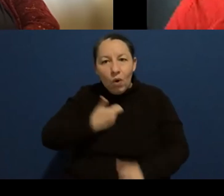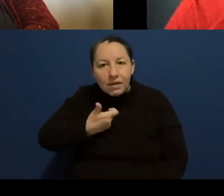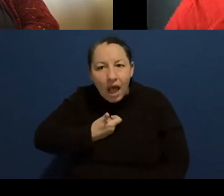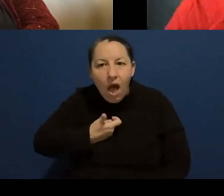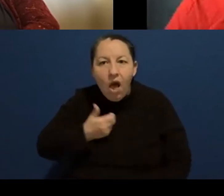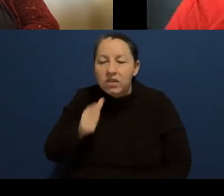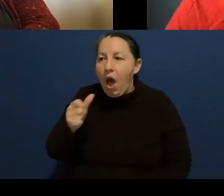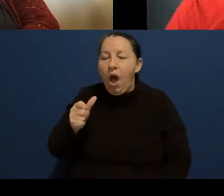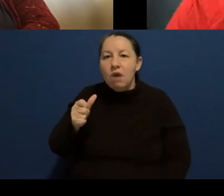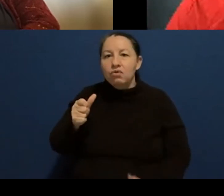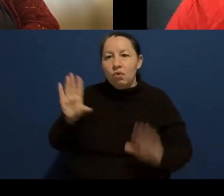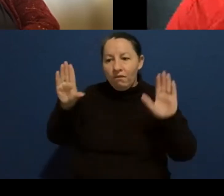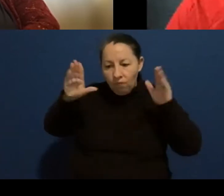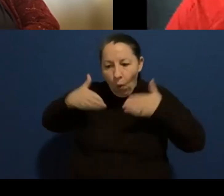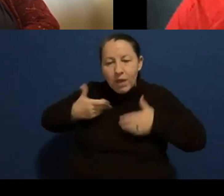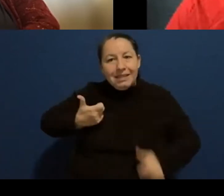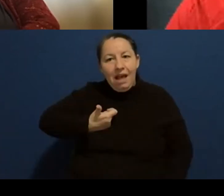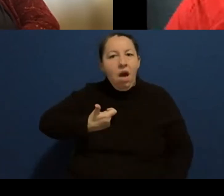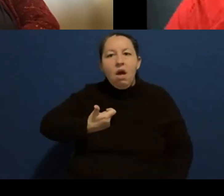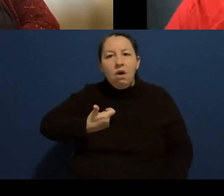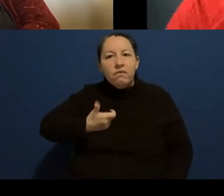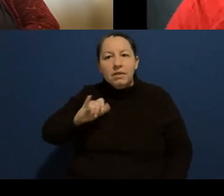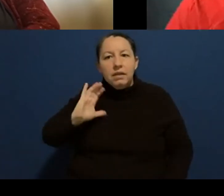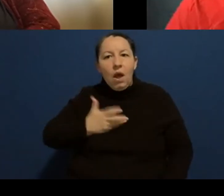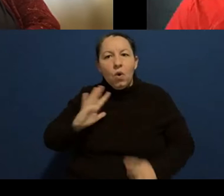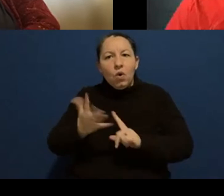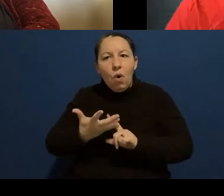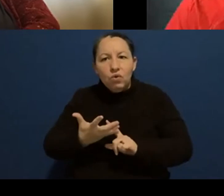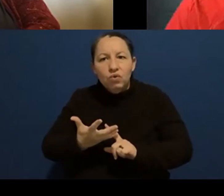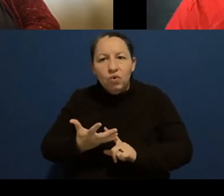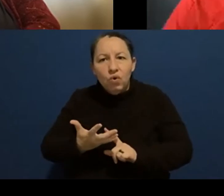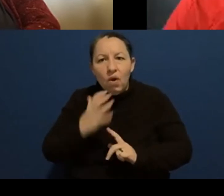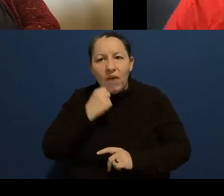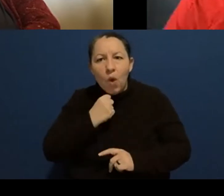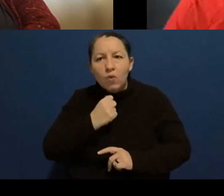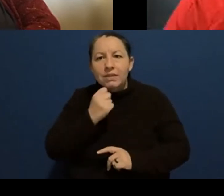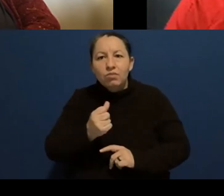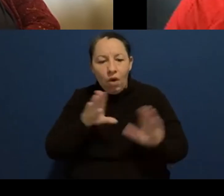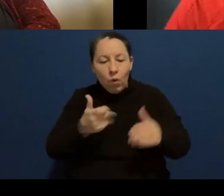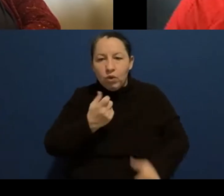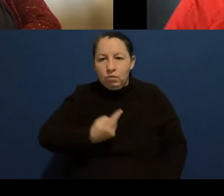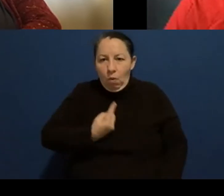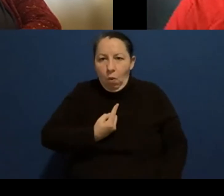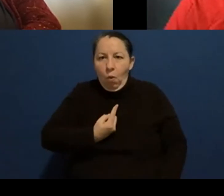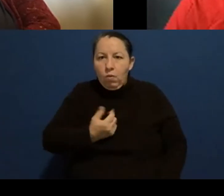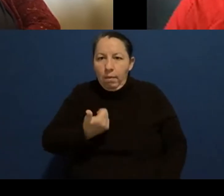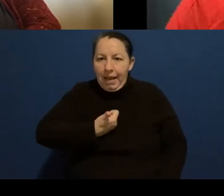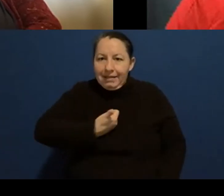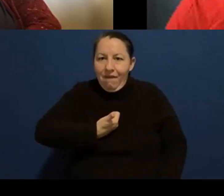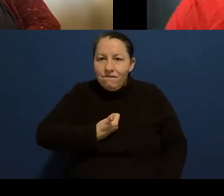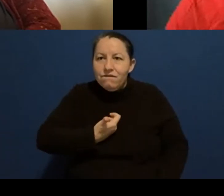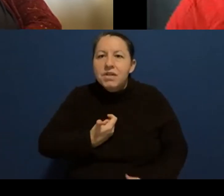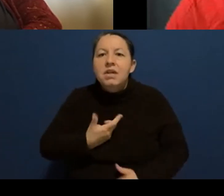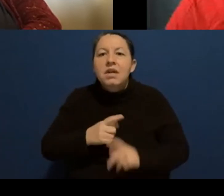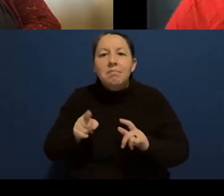But learning how to do that and sharing the message that these things are not okay and that there are resources out